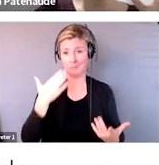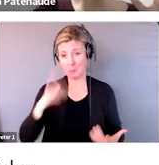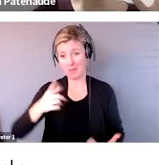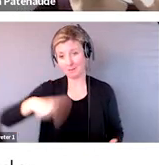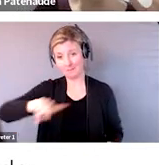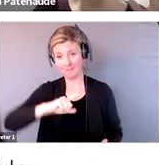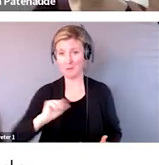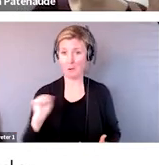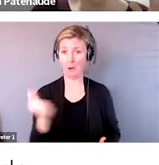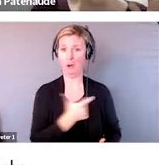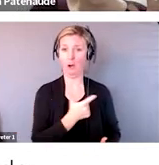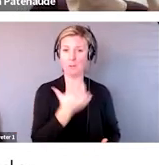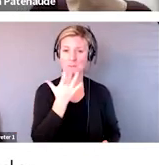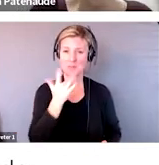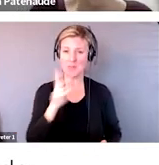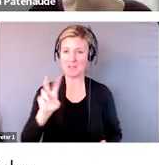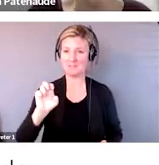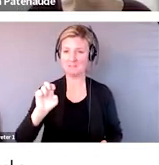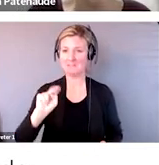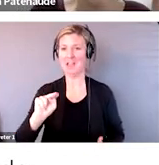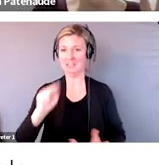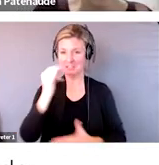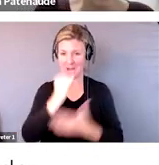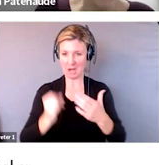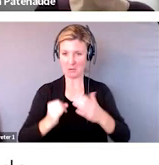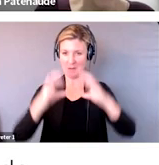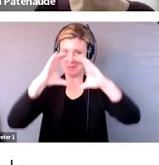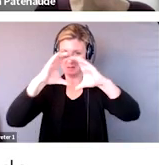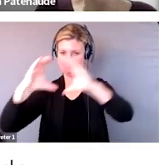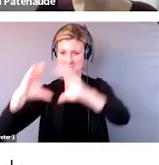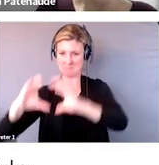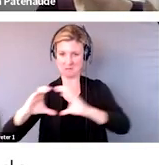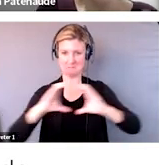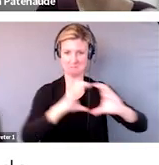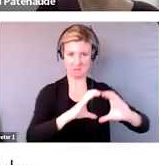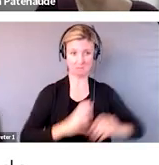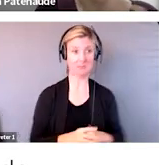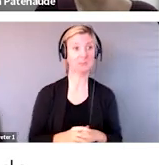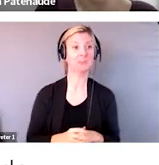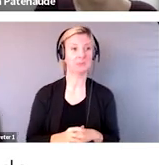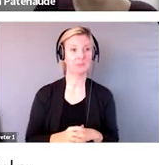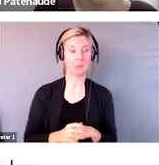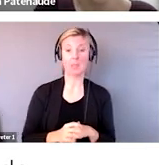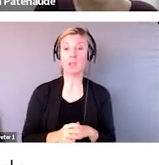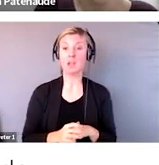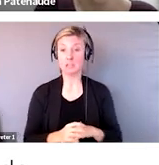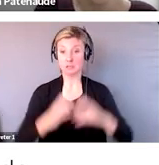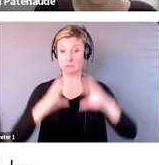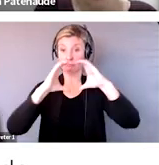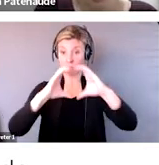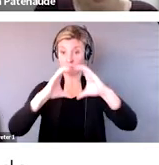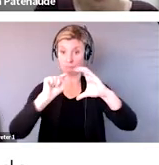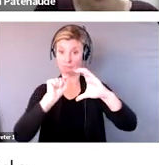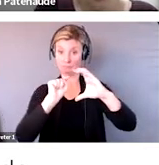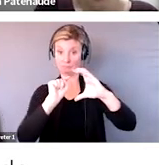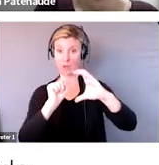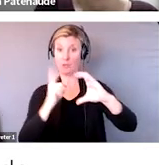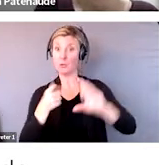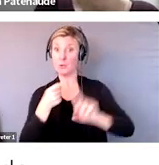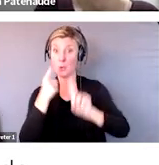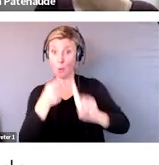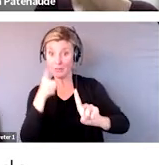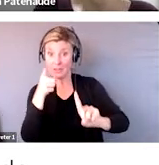to try to get the IP rights that are available, and you want to be in the intersection there in the middle with the